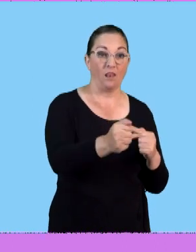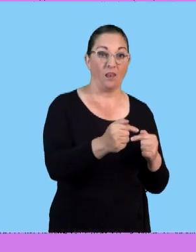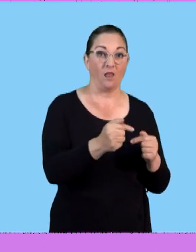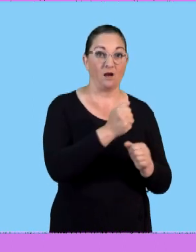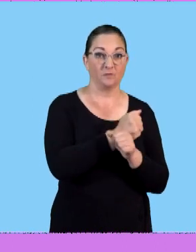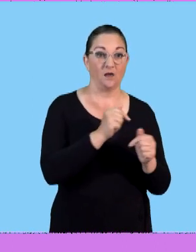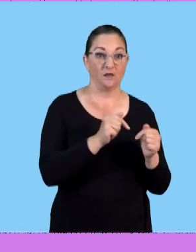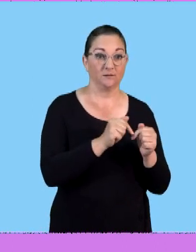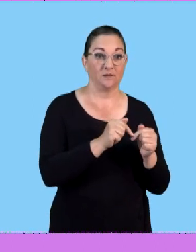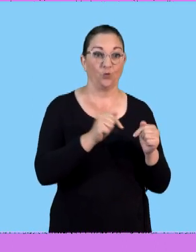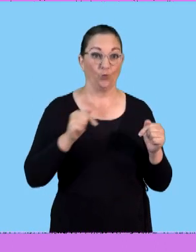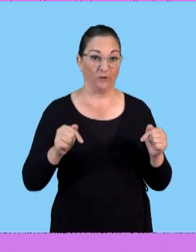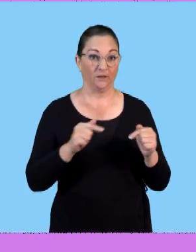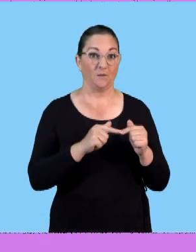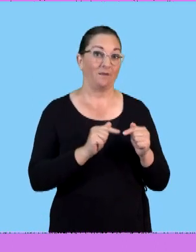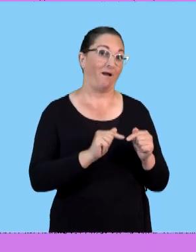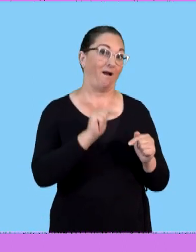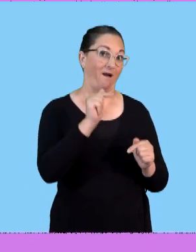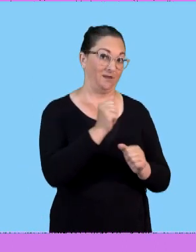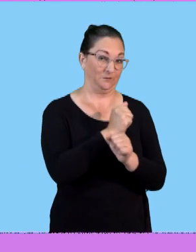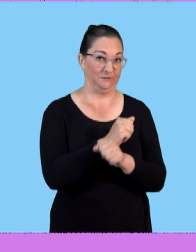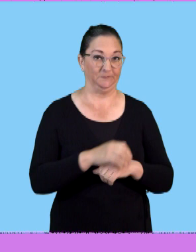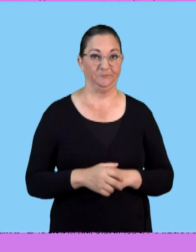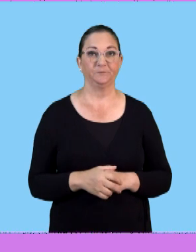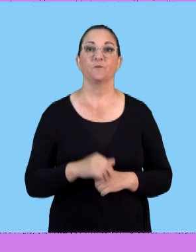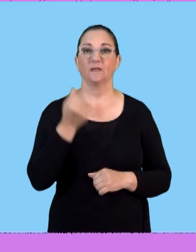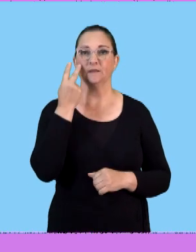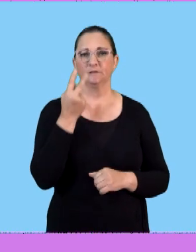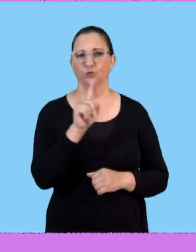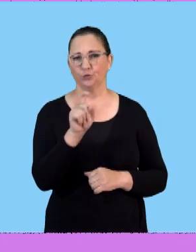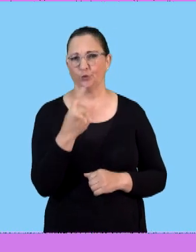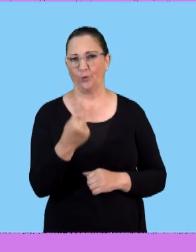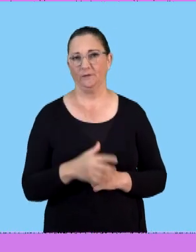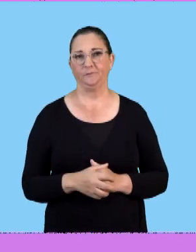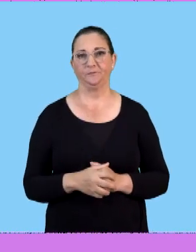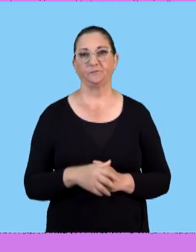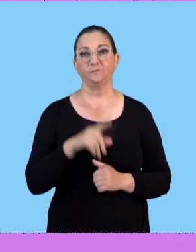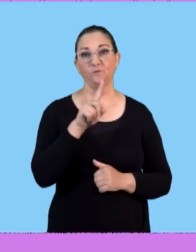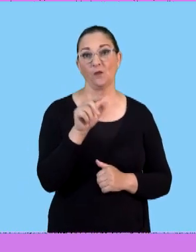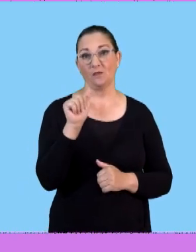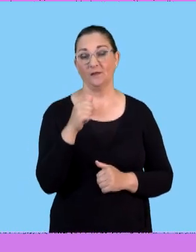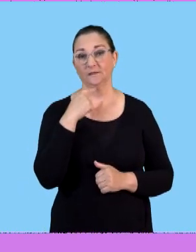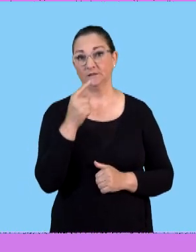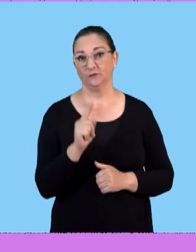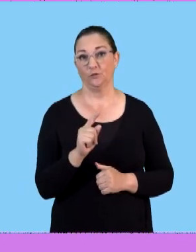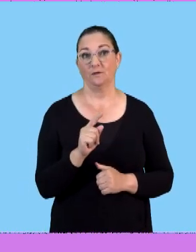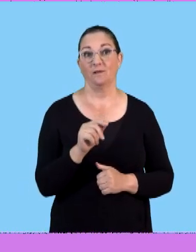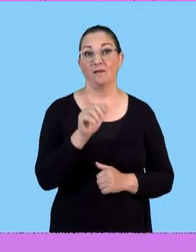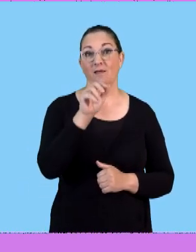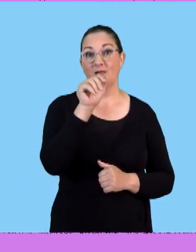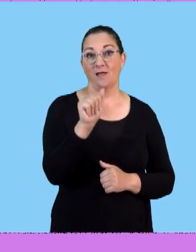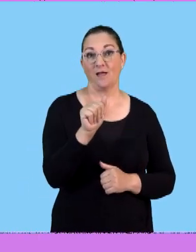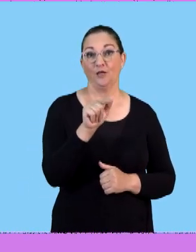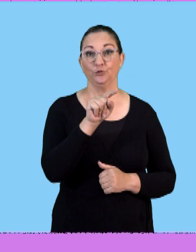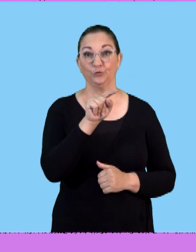width, multiply that by the height. Okay, let's look at our first question. So question 1a, it says write down the